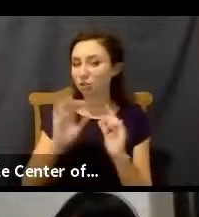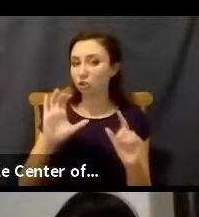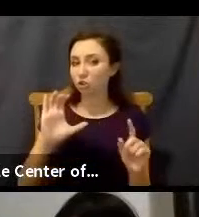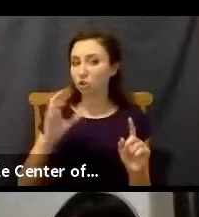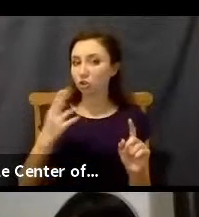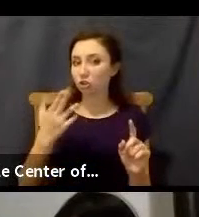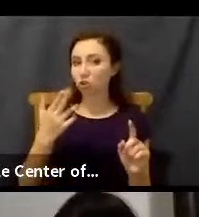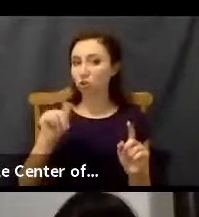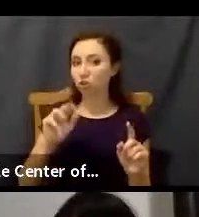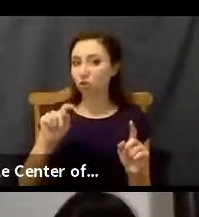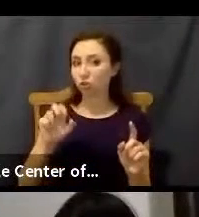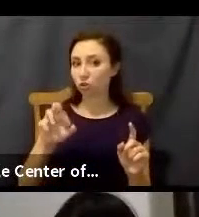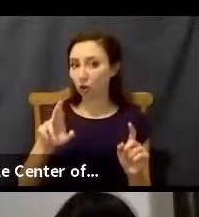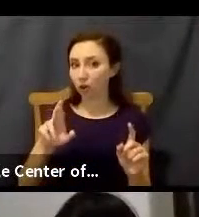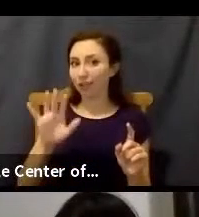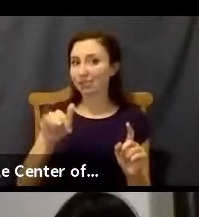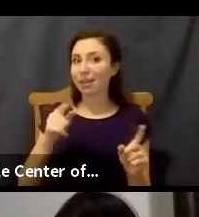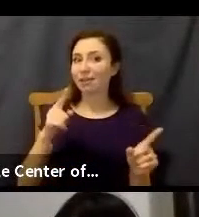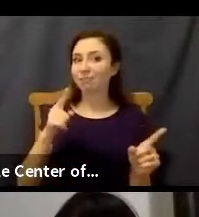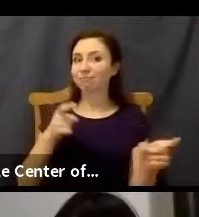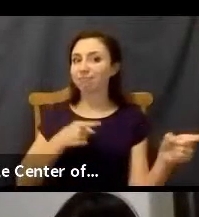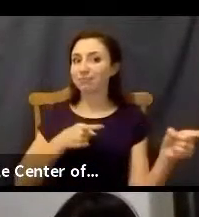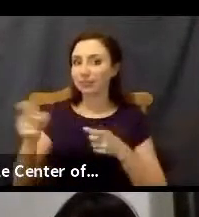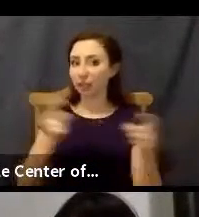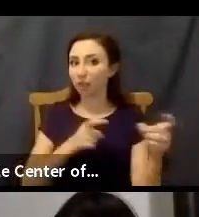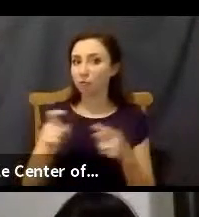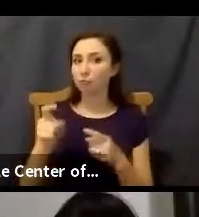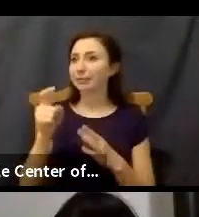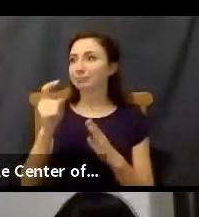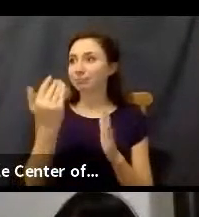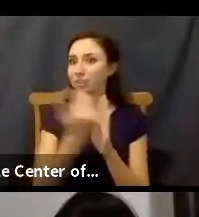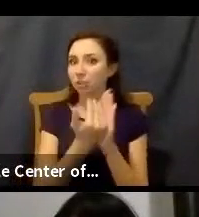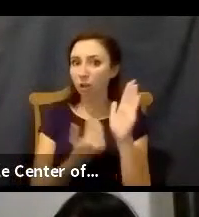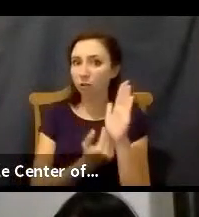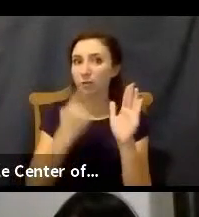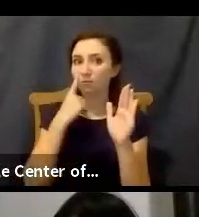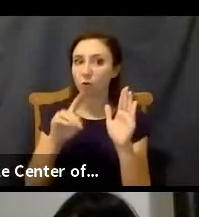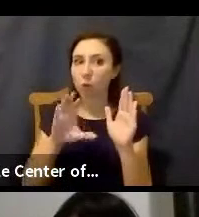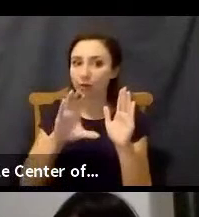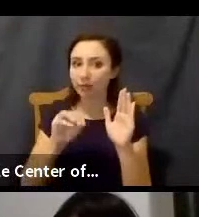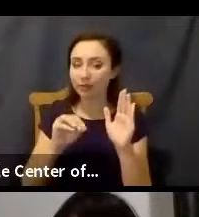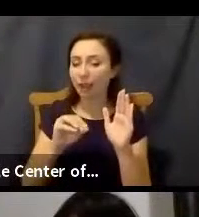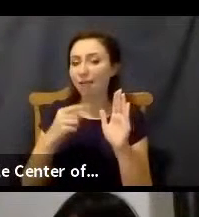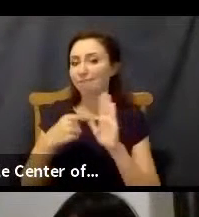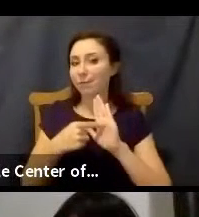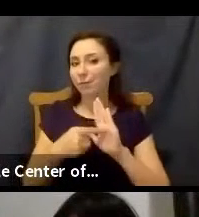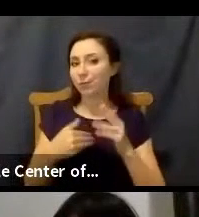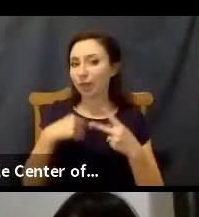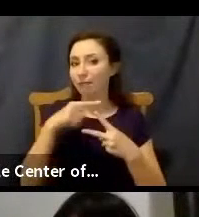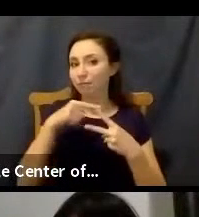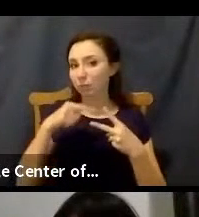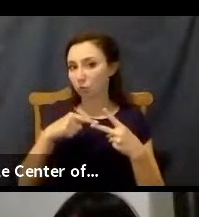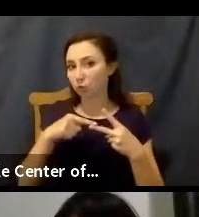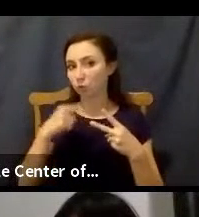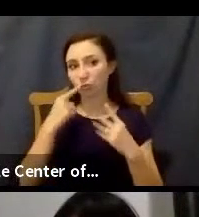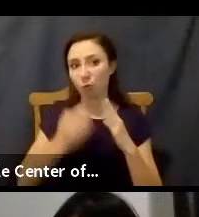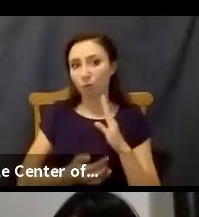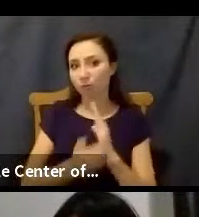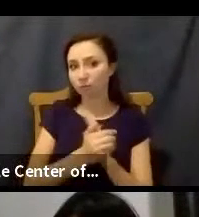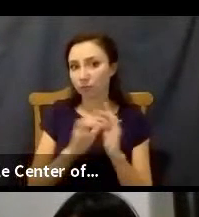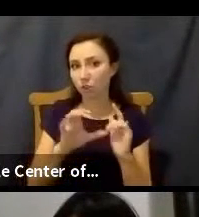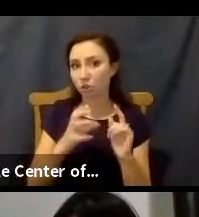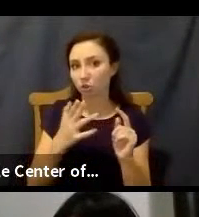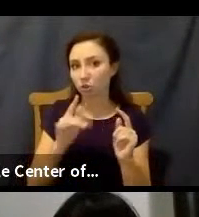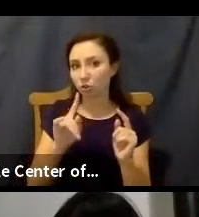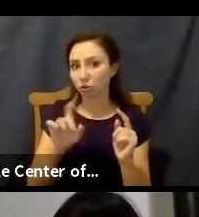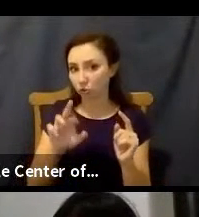actual governing document of the county. And for instance, there are two matters regarding amendment of the charter